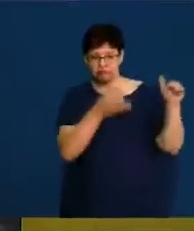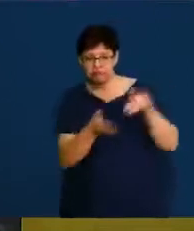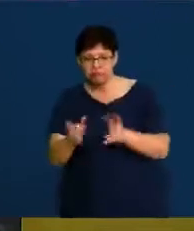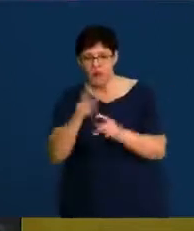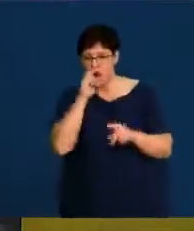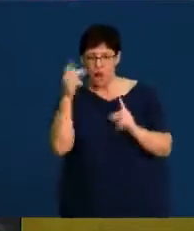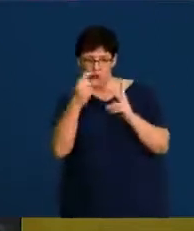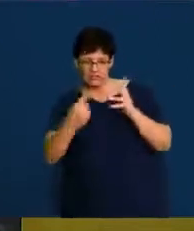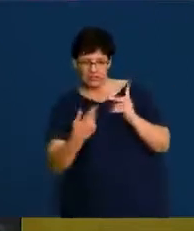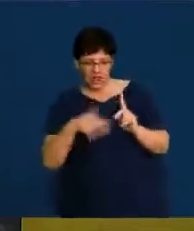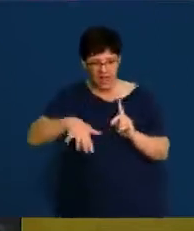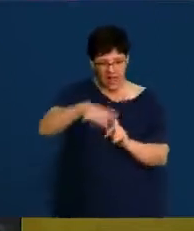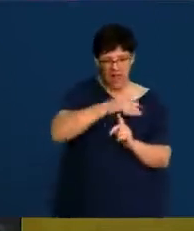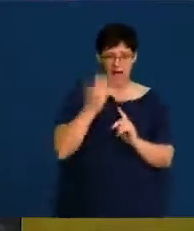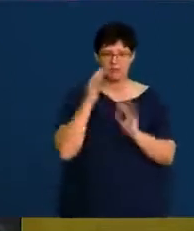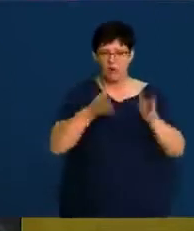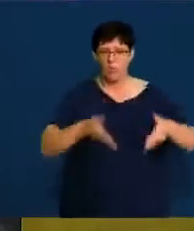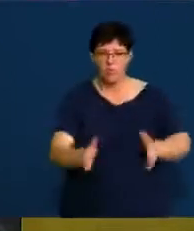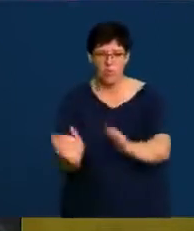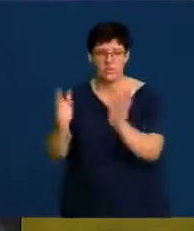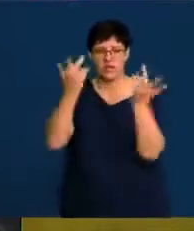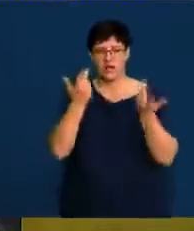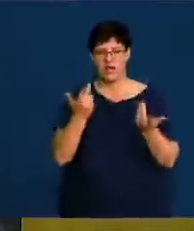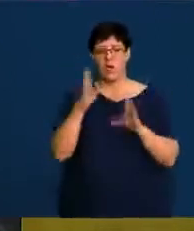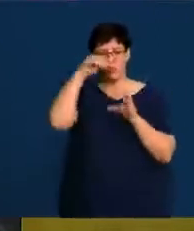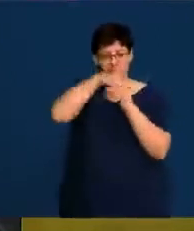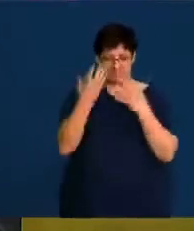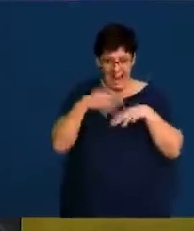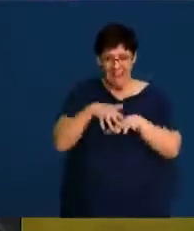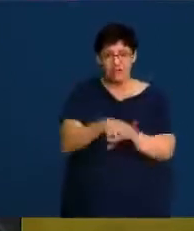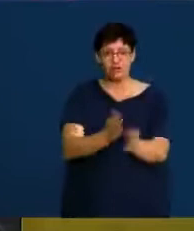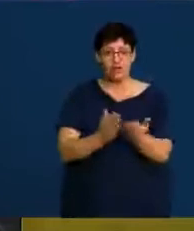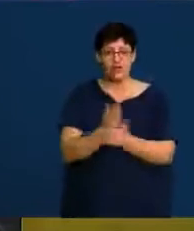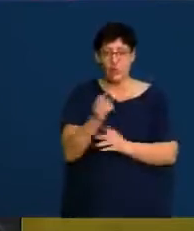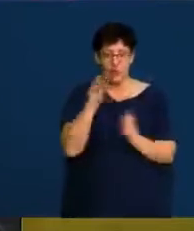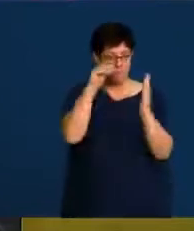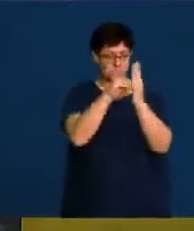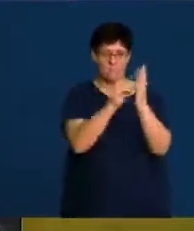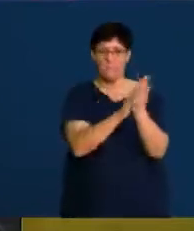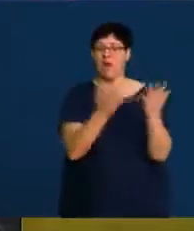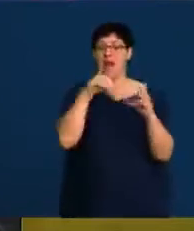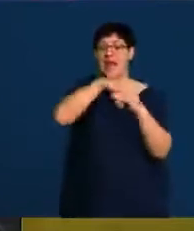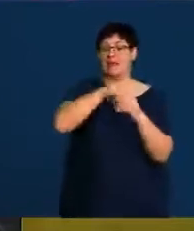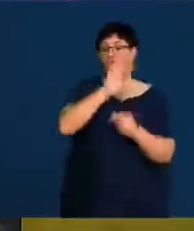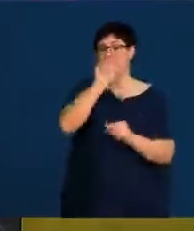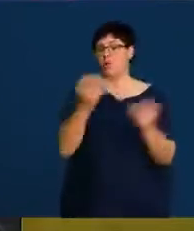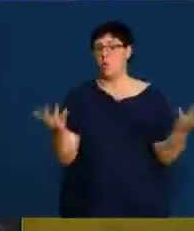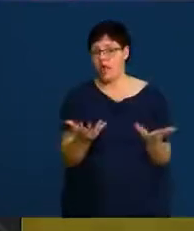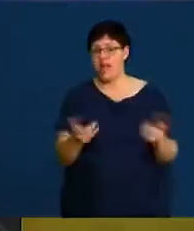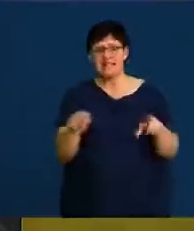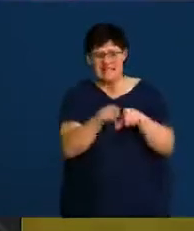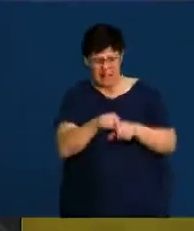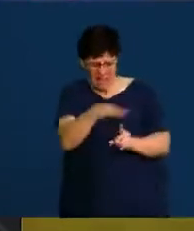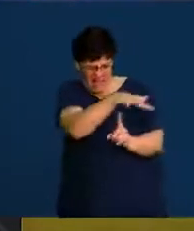geomorphological features, the types of settlements, all are influenced by its location, as well as the economy of